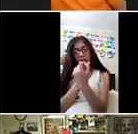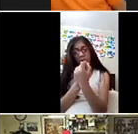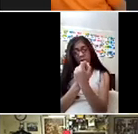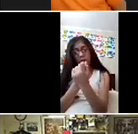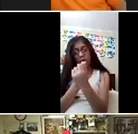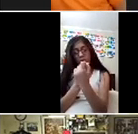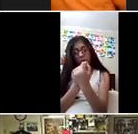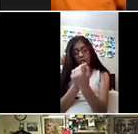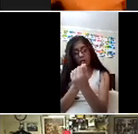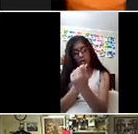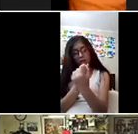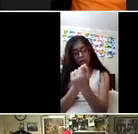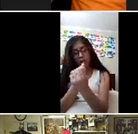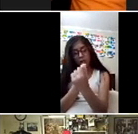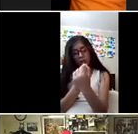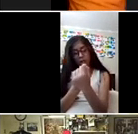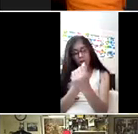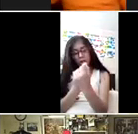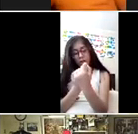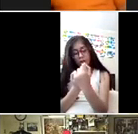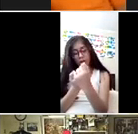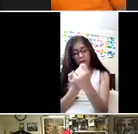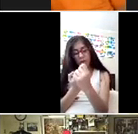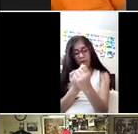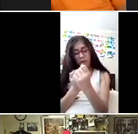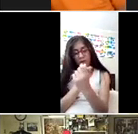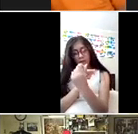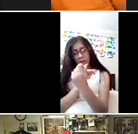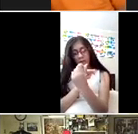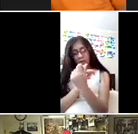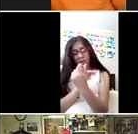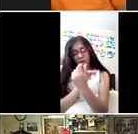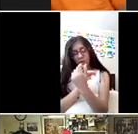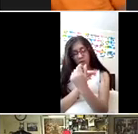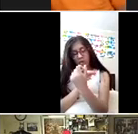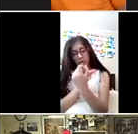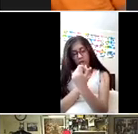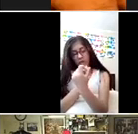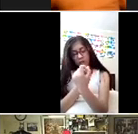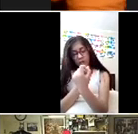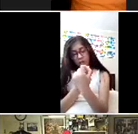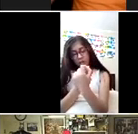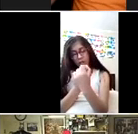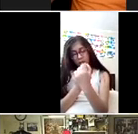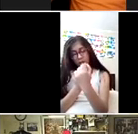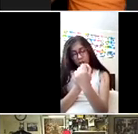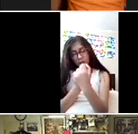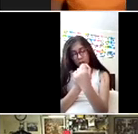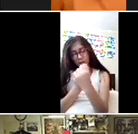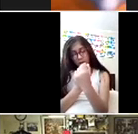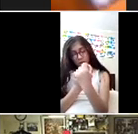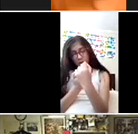So we have to do like a farmer does, water it. We have to take care of it day in, day out, right?